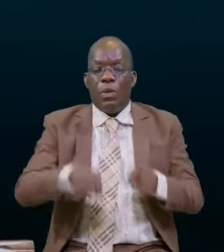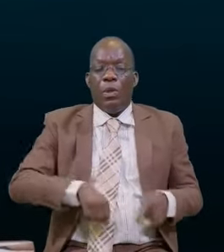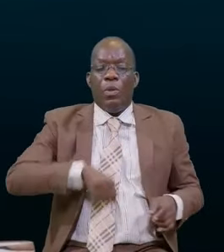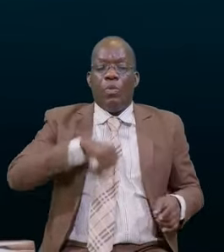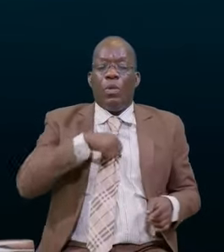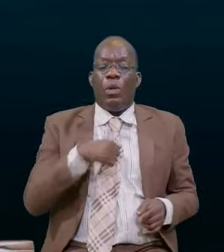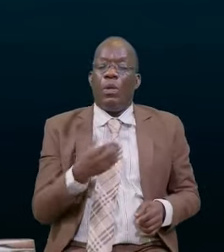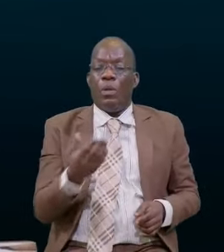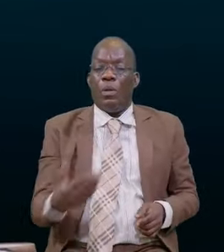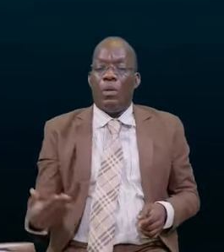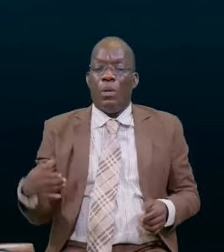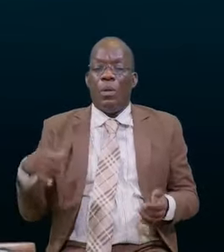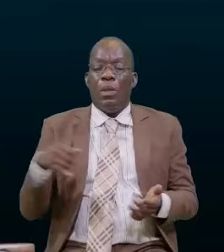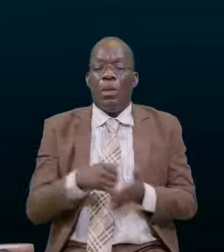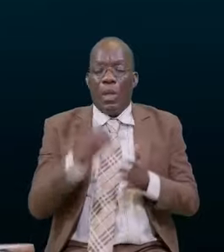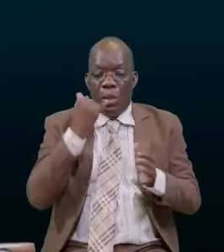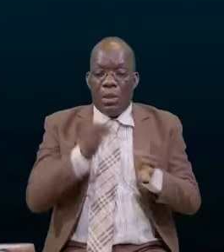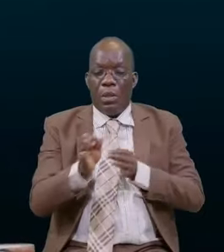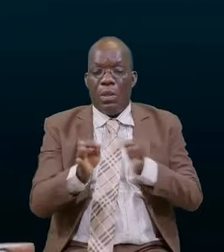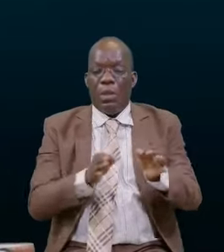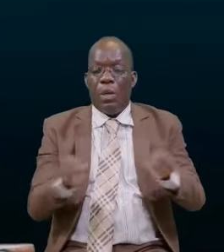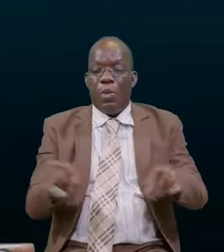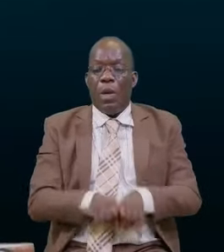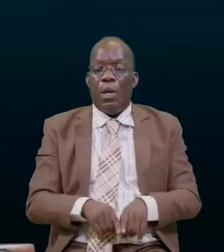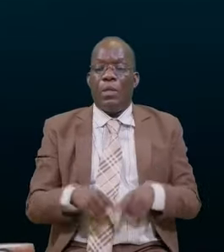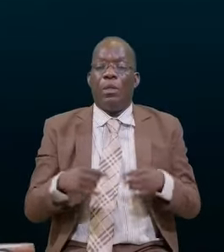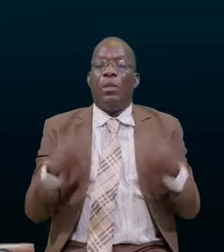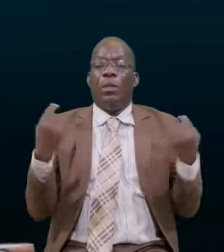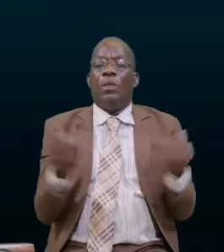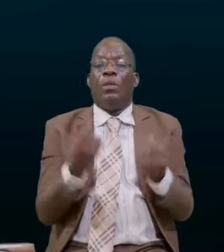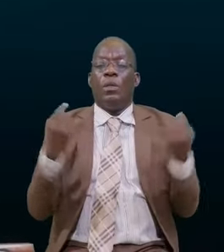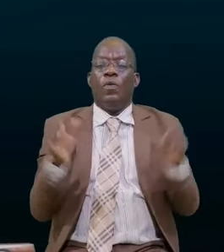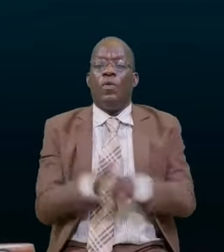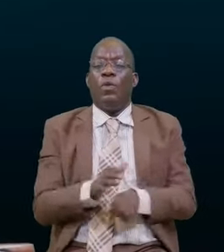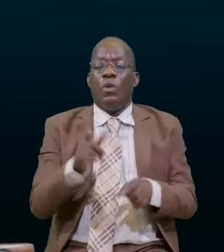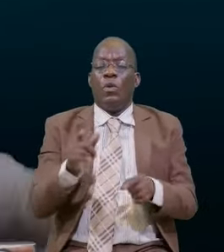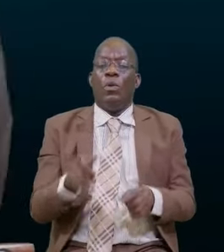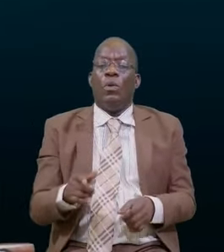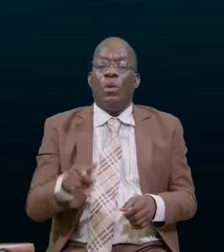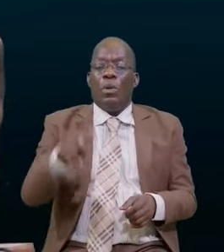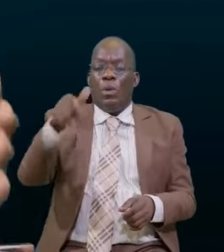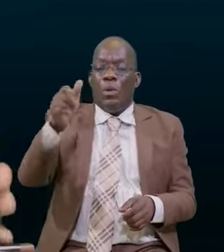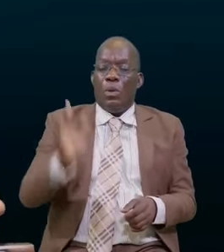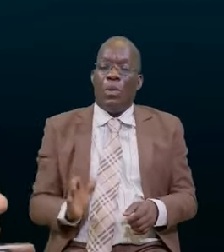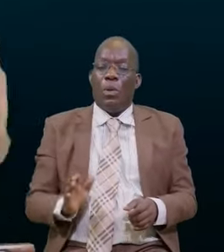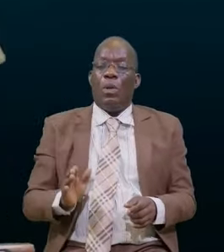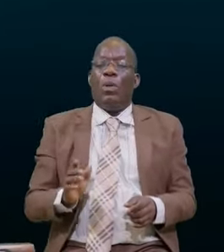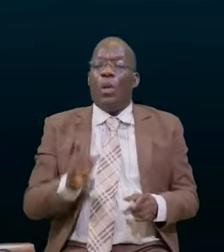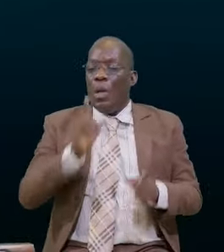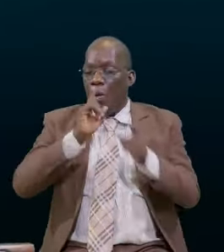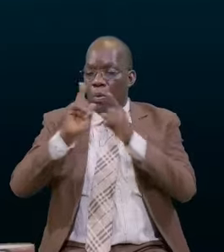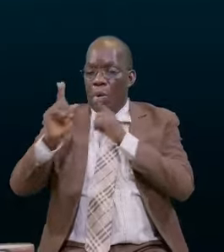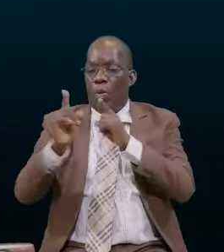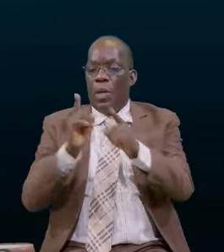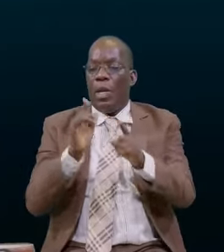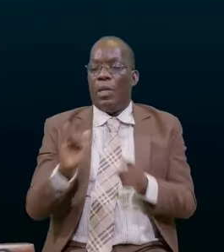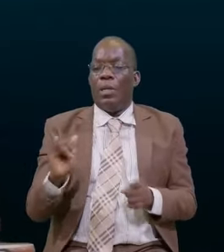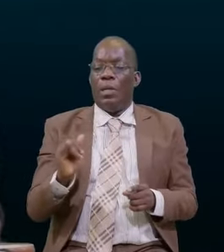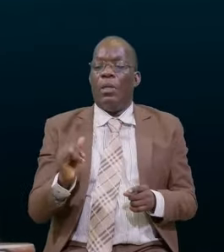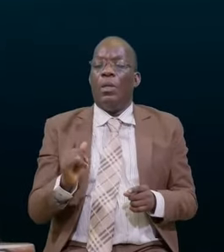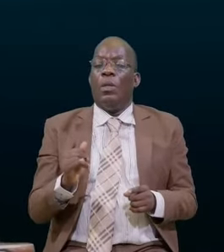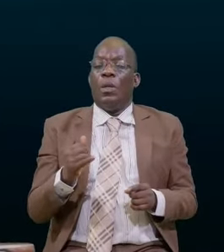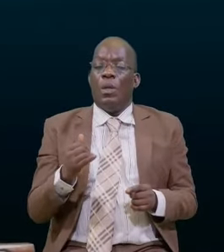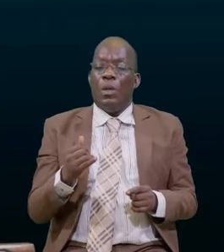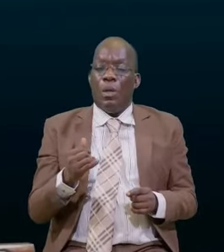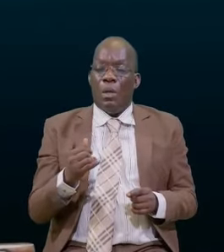deceitful tongue deceitful tongue backbiting gossiping tongue sharp tongue we also describe the